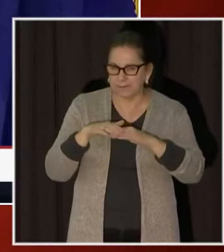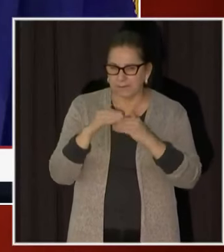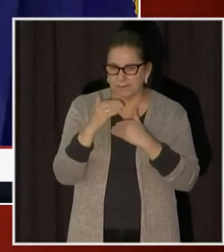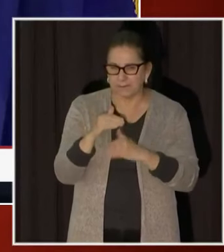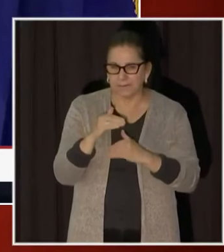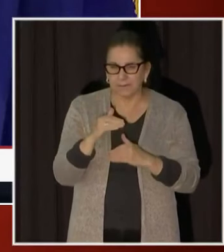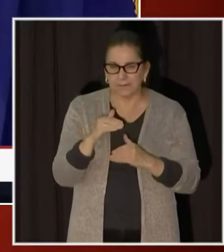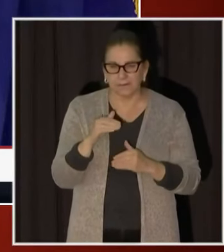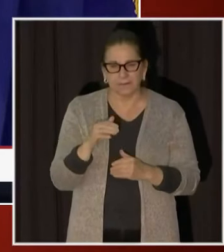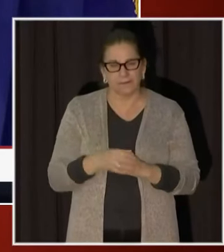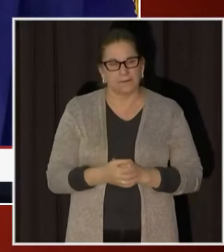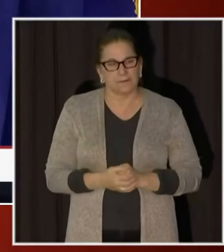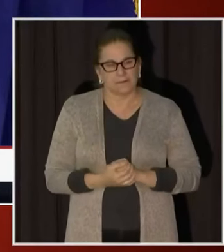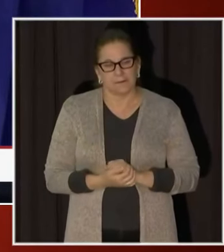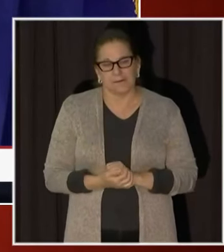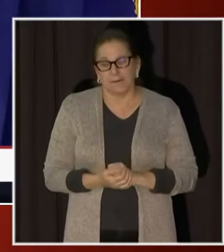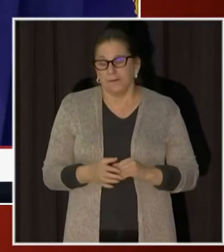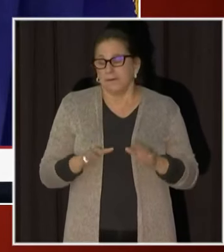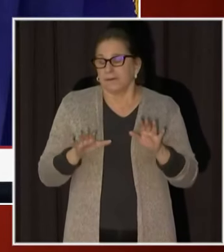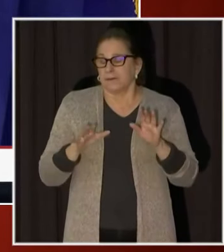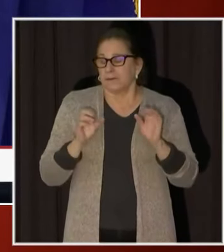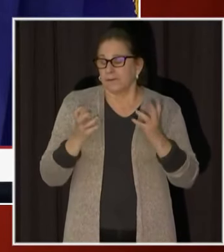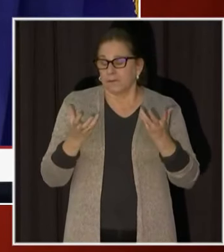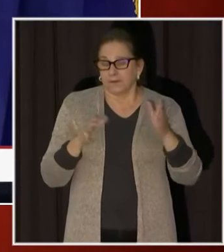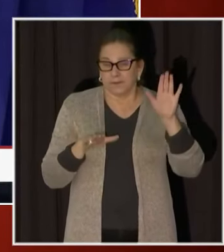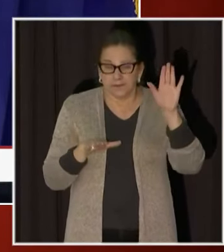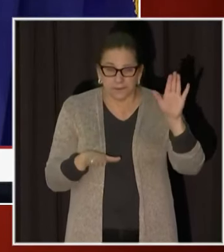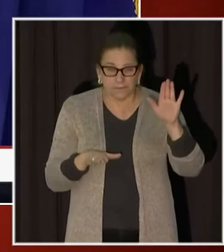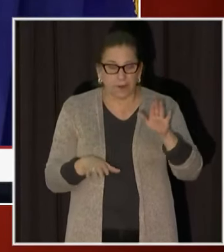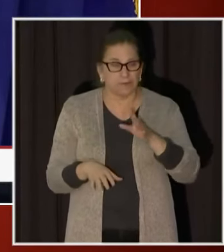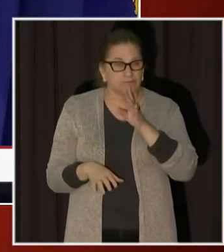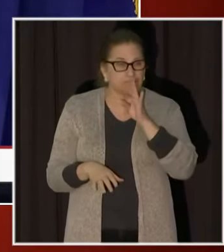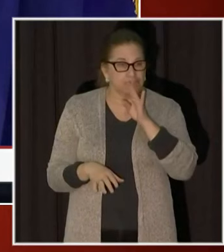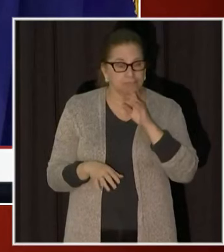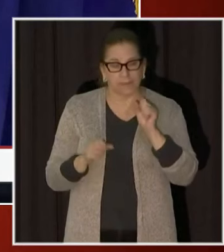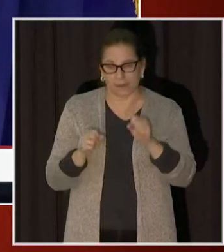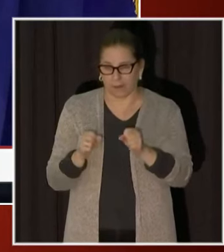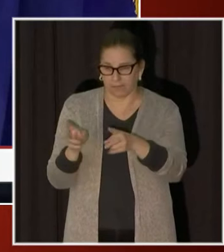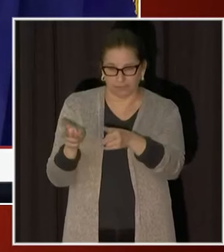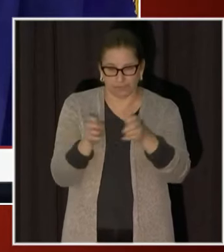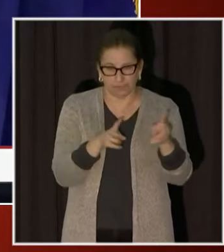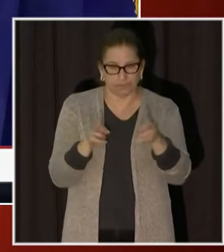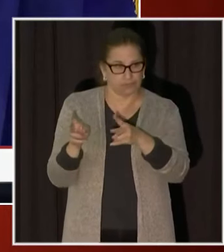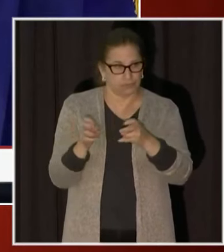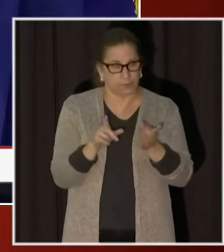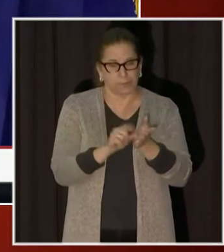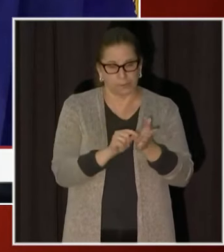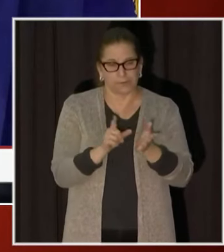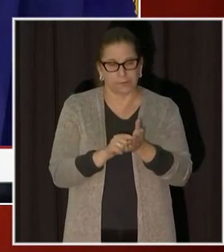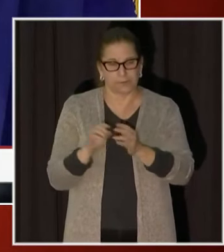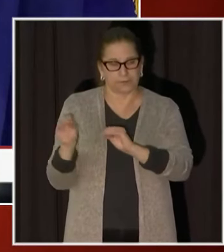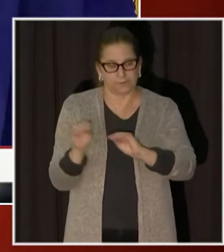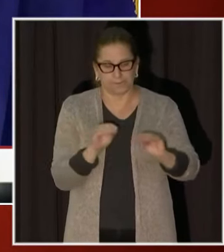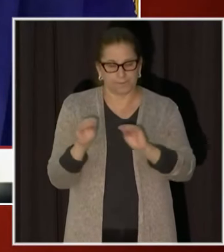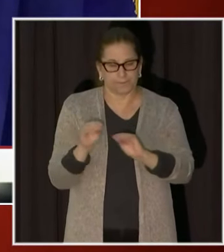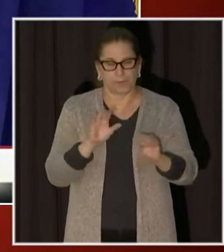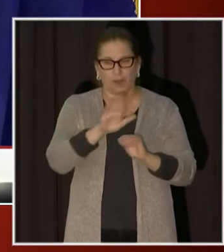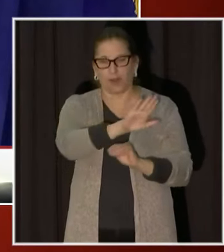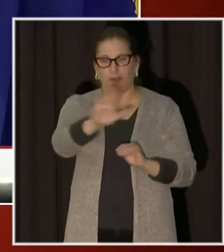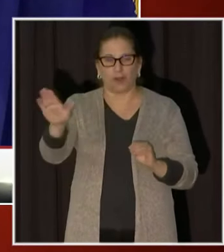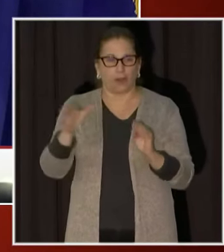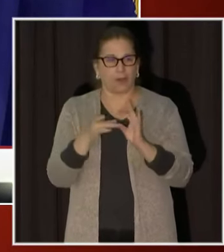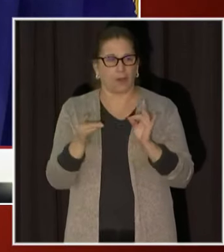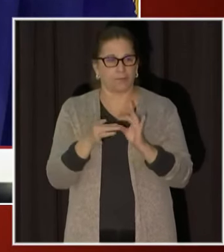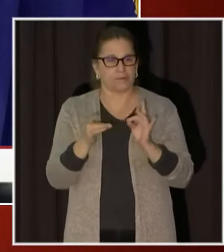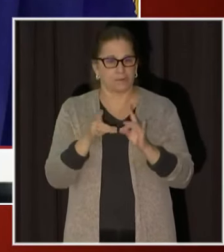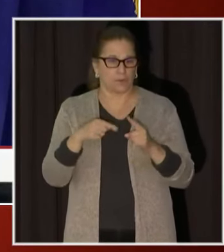be transcribed into writing for each of the committees. And in that way, we'll be able to hear